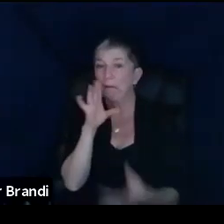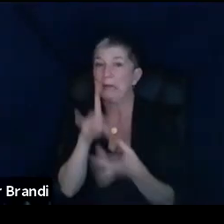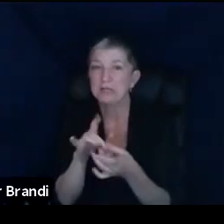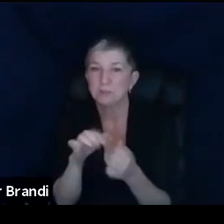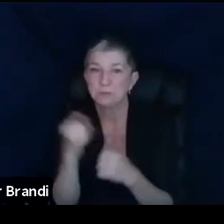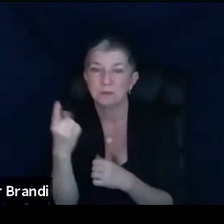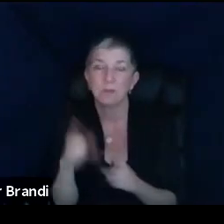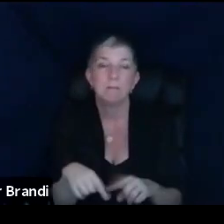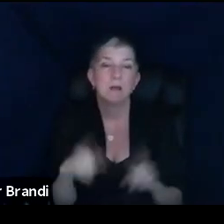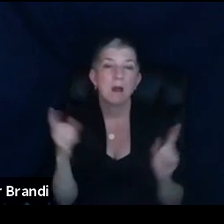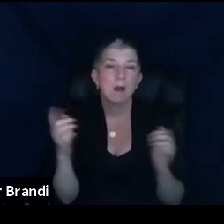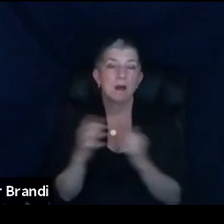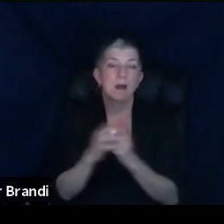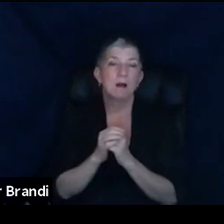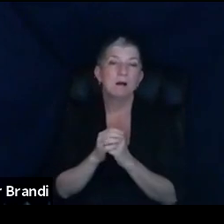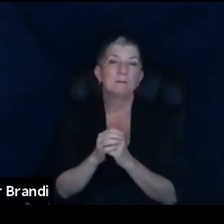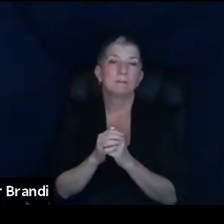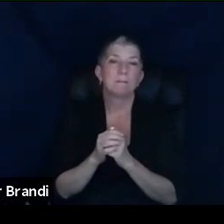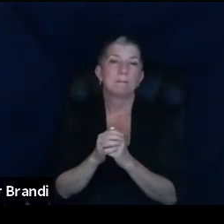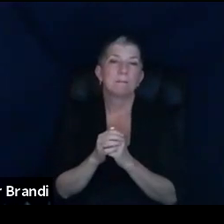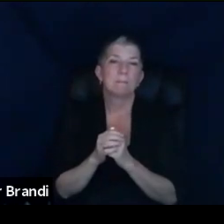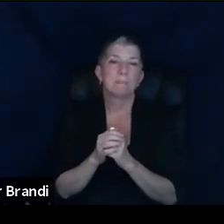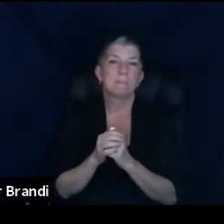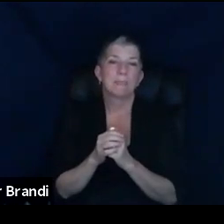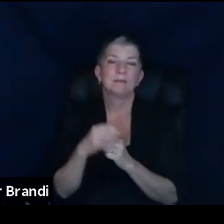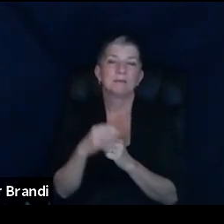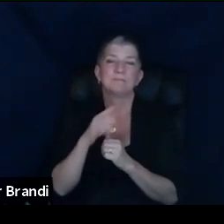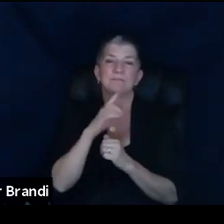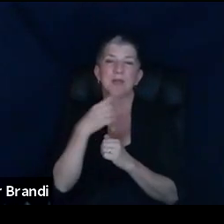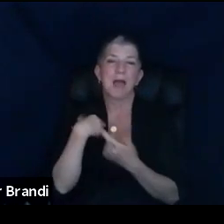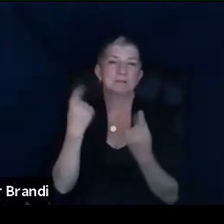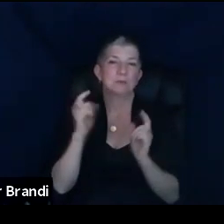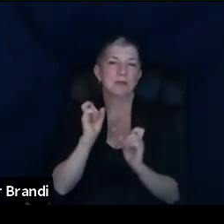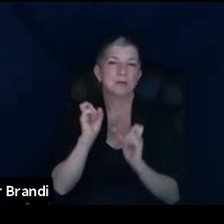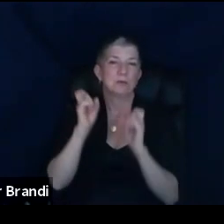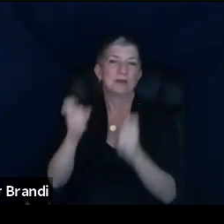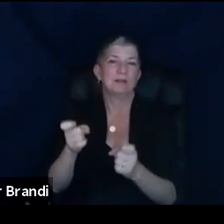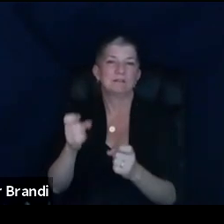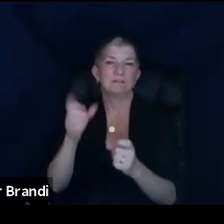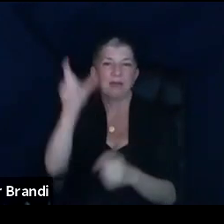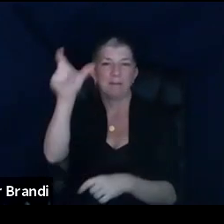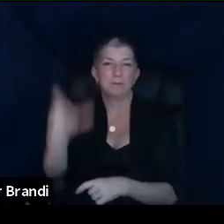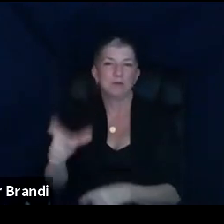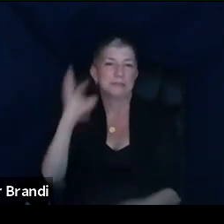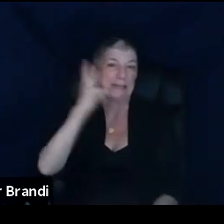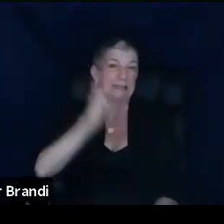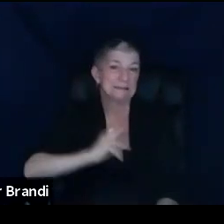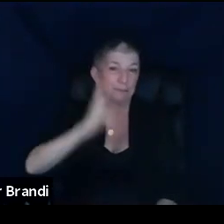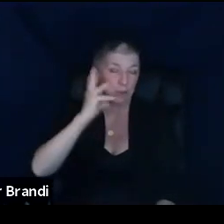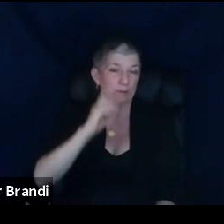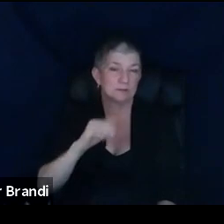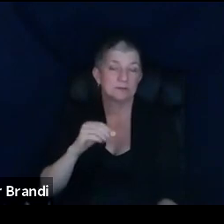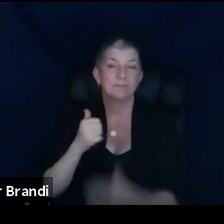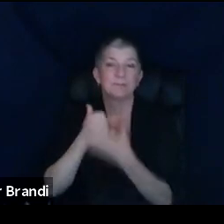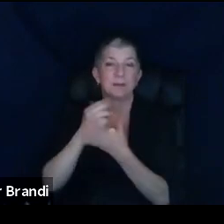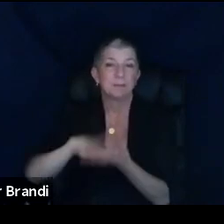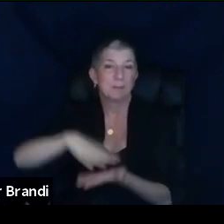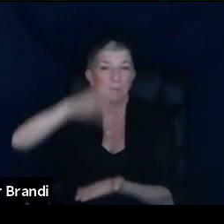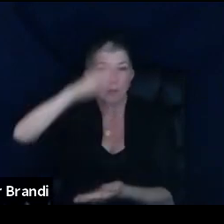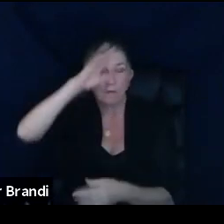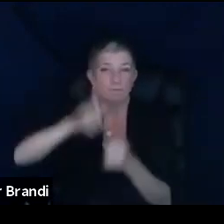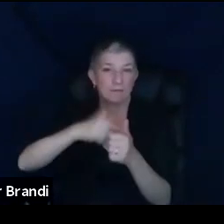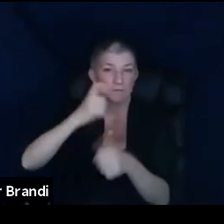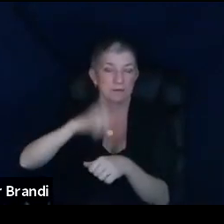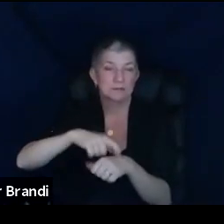but I just look to give a person an experience, help them even learn for the first